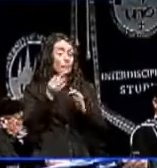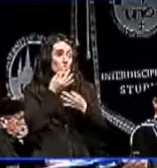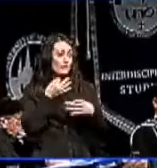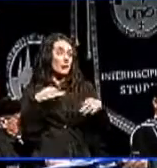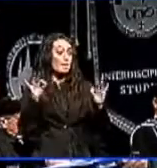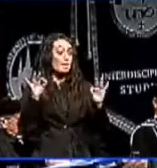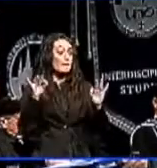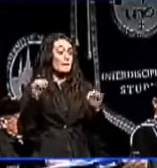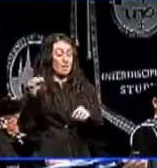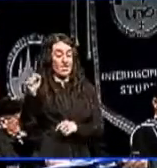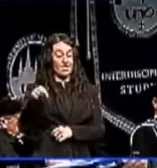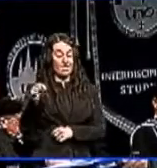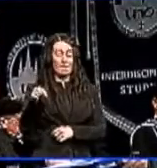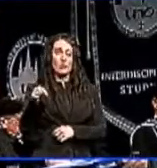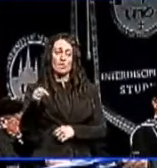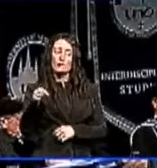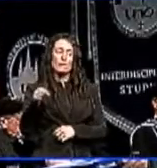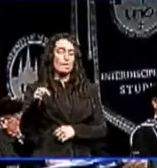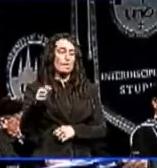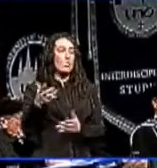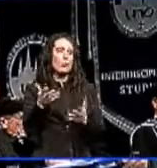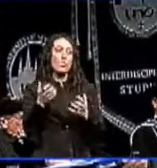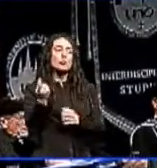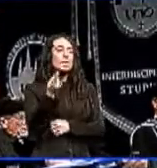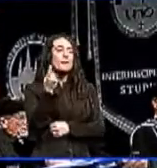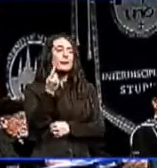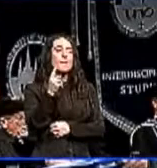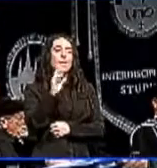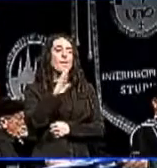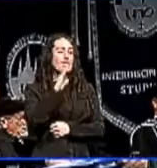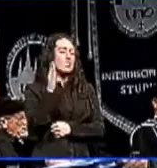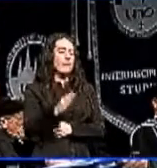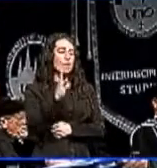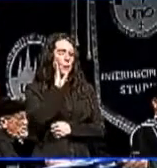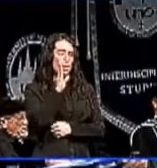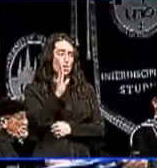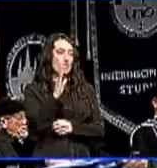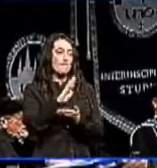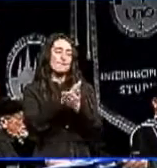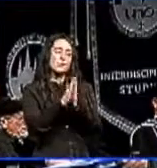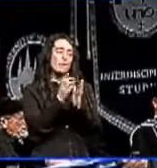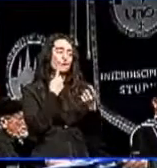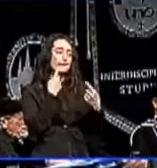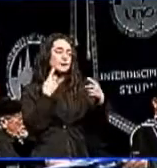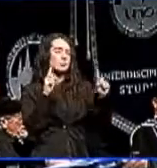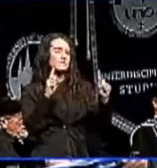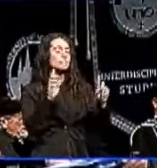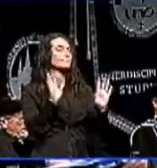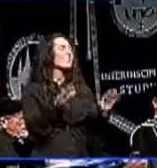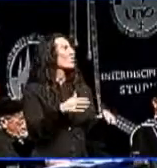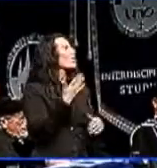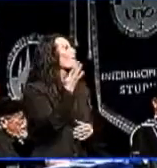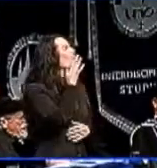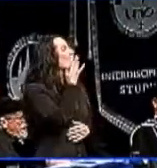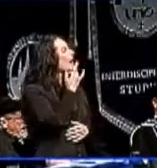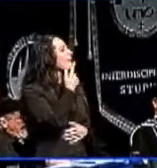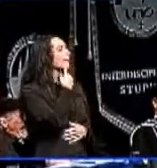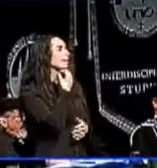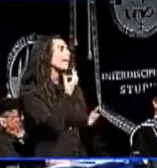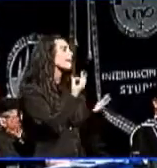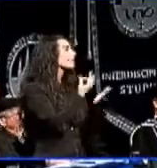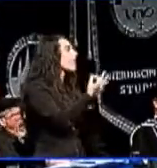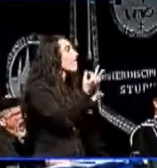for something that never was and will never be. Now, why am I talking about failures